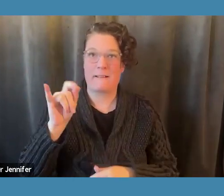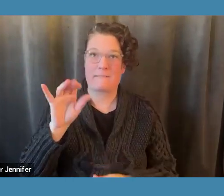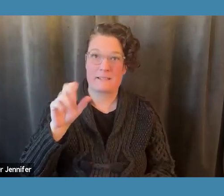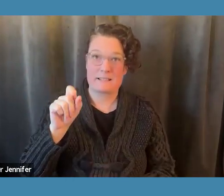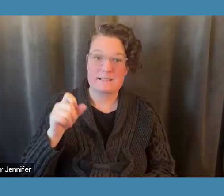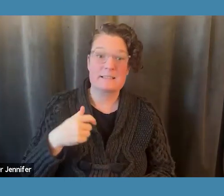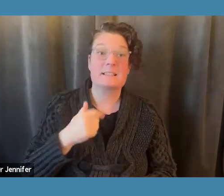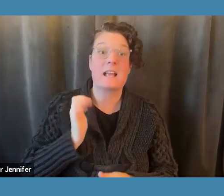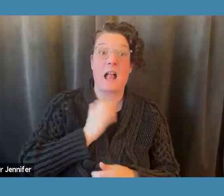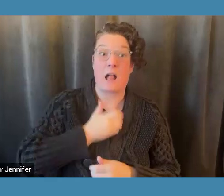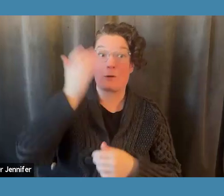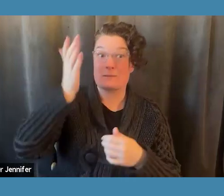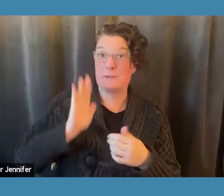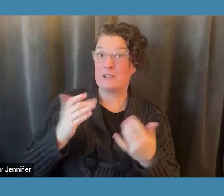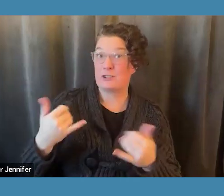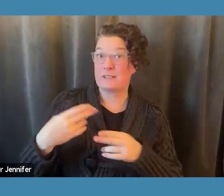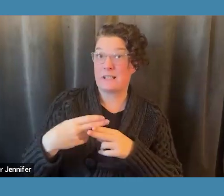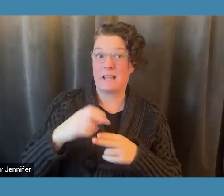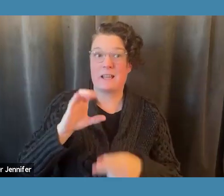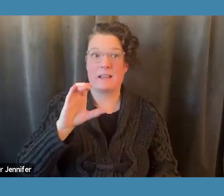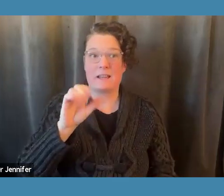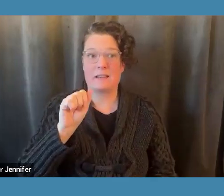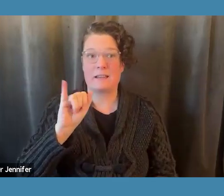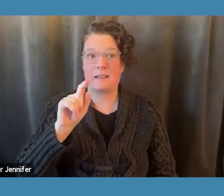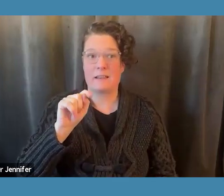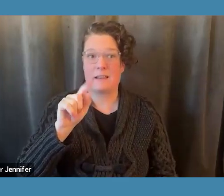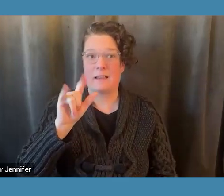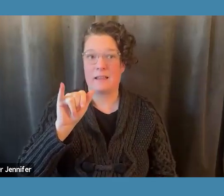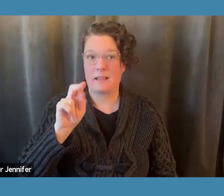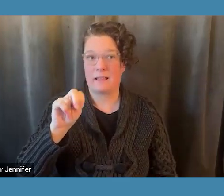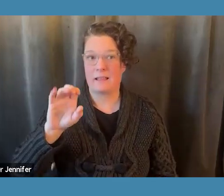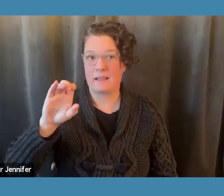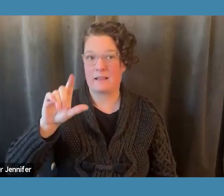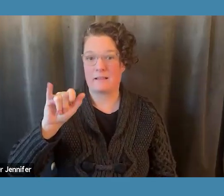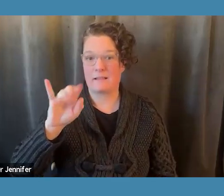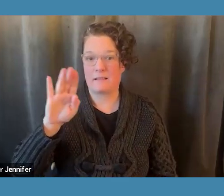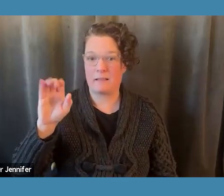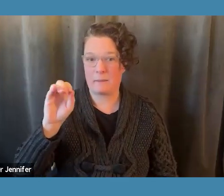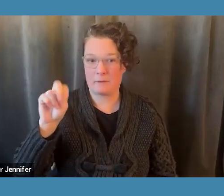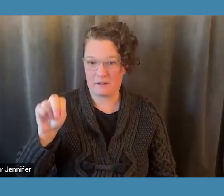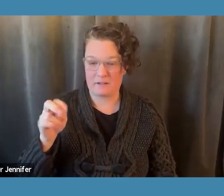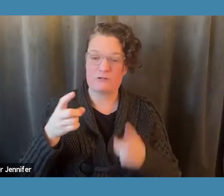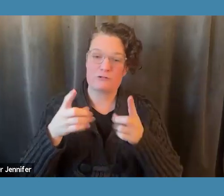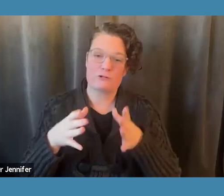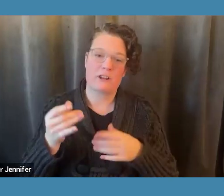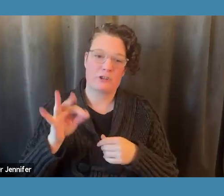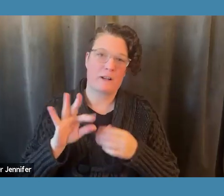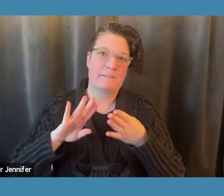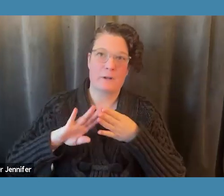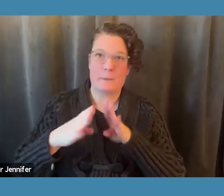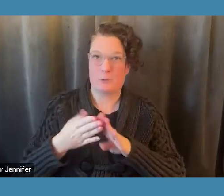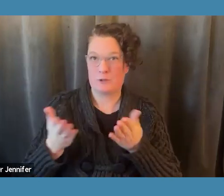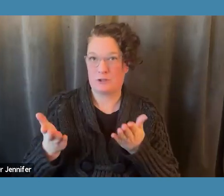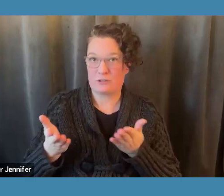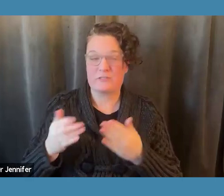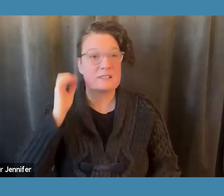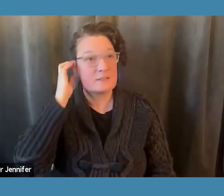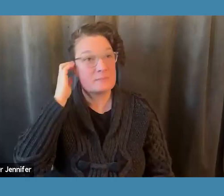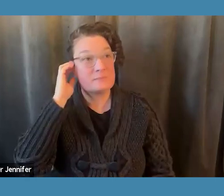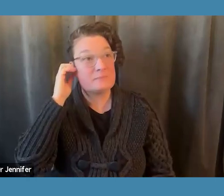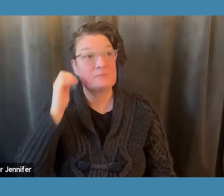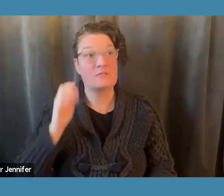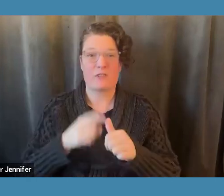Florida's Director of Community and Health Services. First, we will review the accessibility features of this